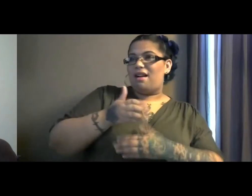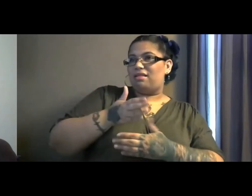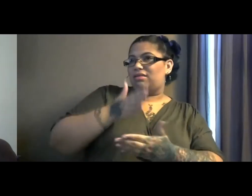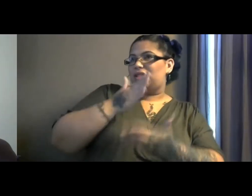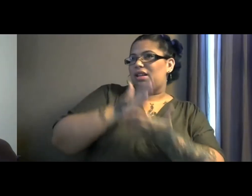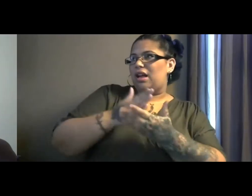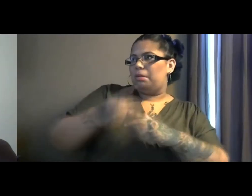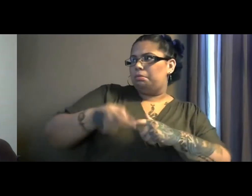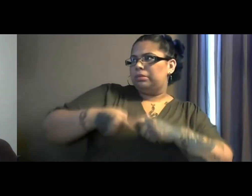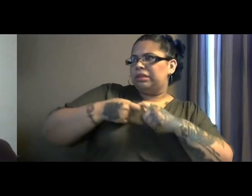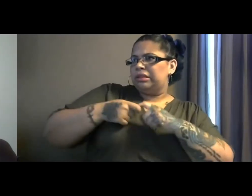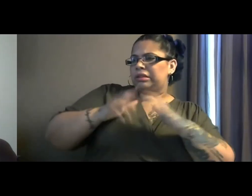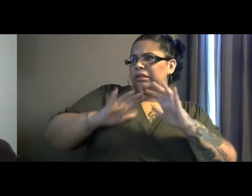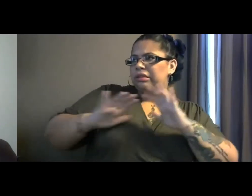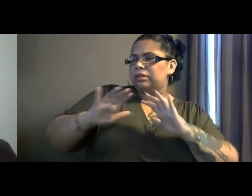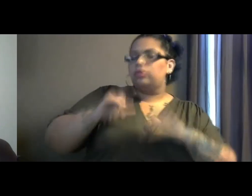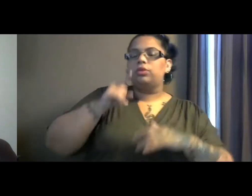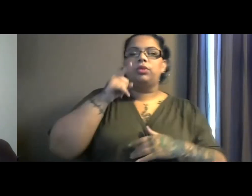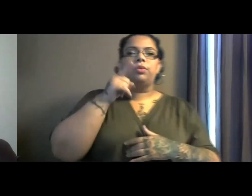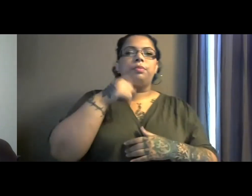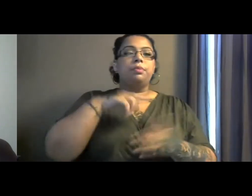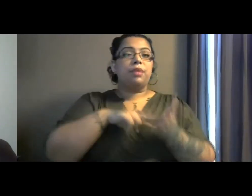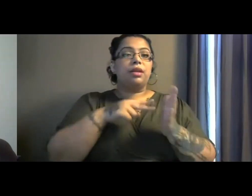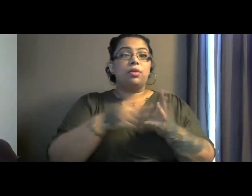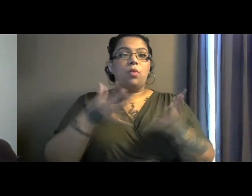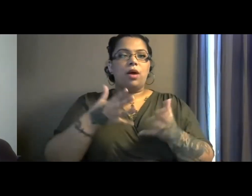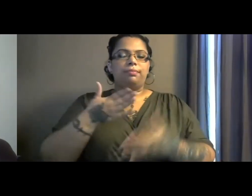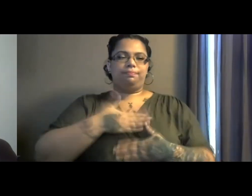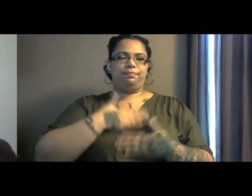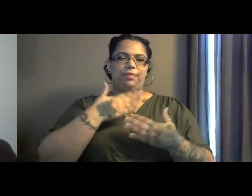hesitating, you are happy with yourself.